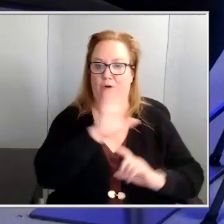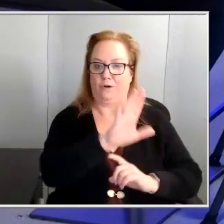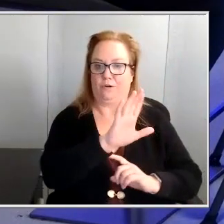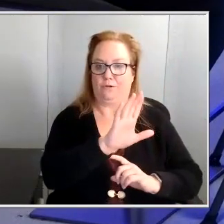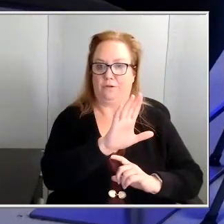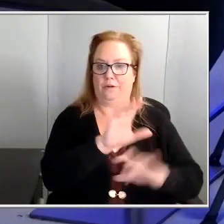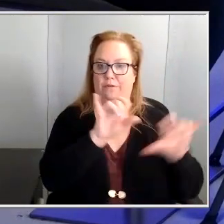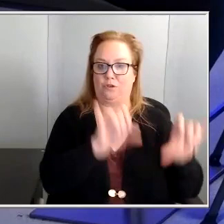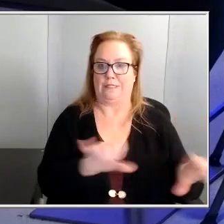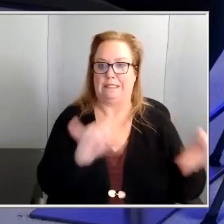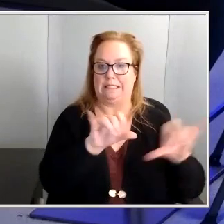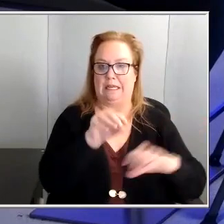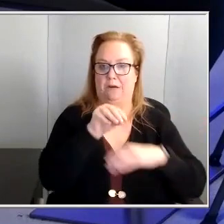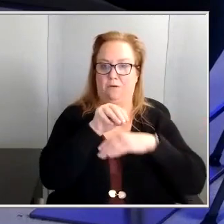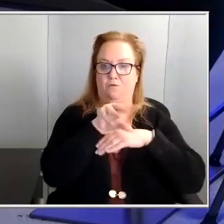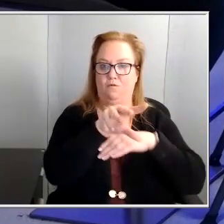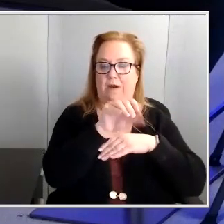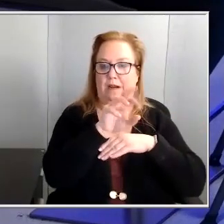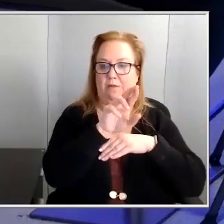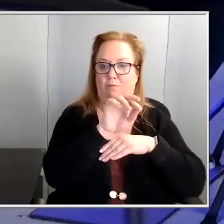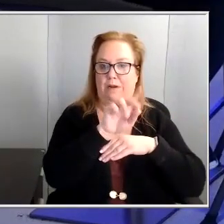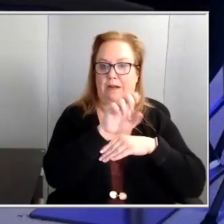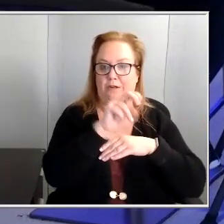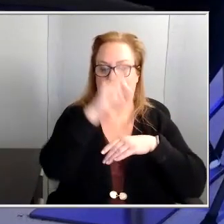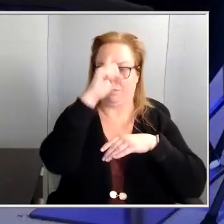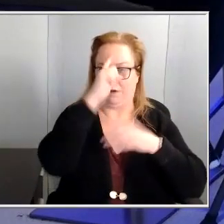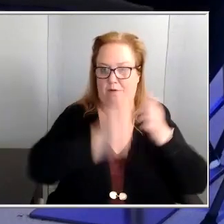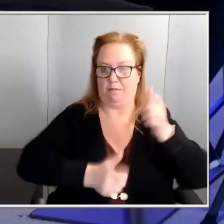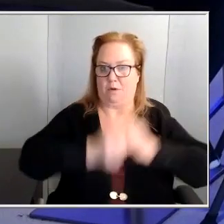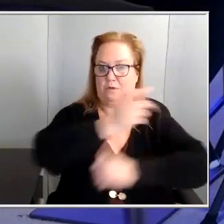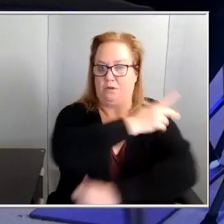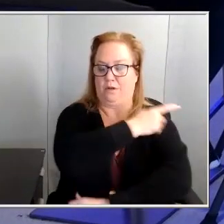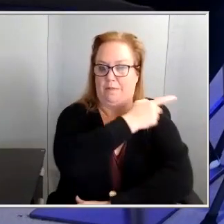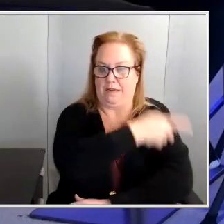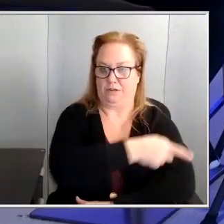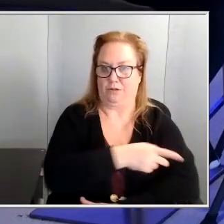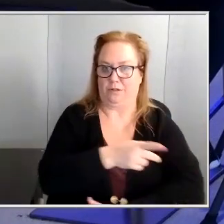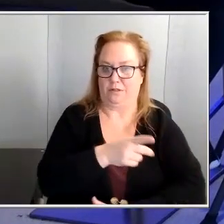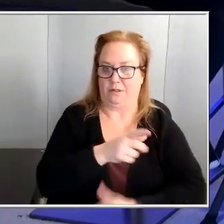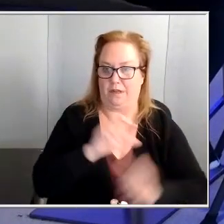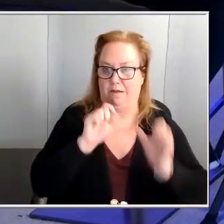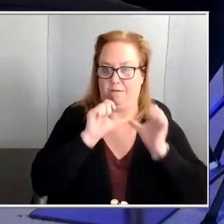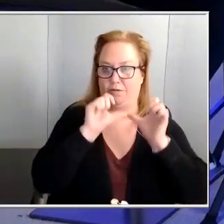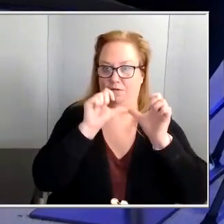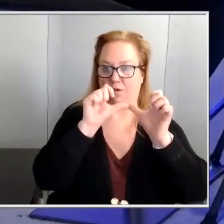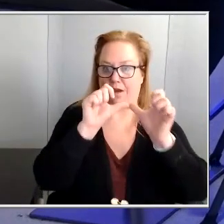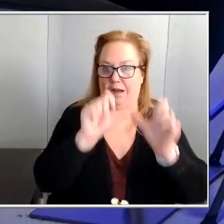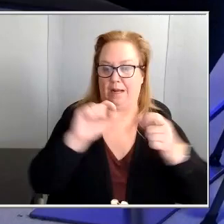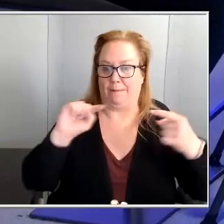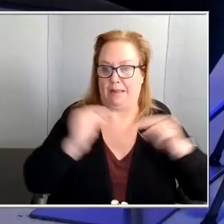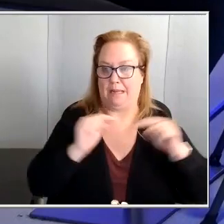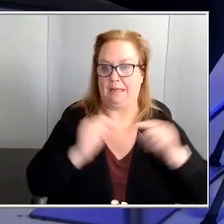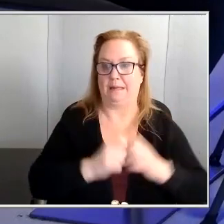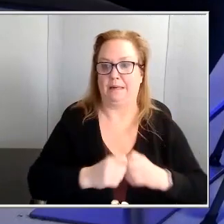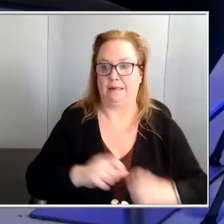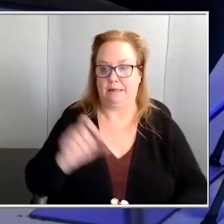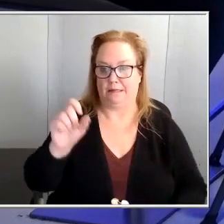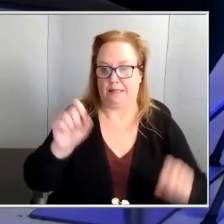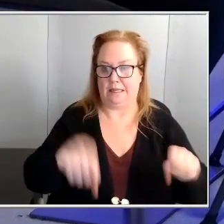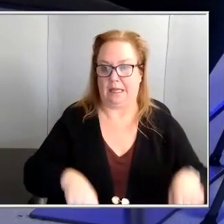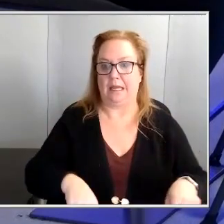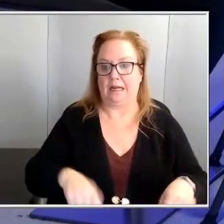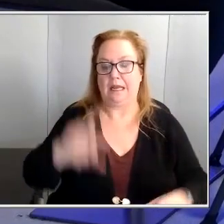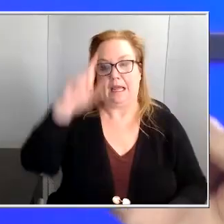standard radiation to her brain, because I think most of those patients, they feel pretty crummy, right? They sure can. I think